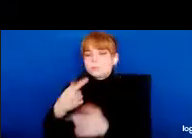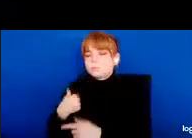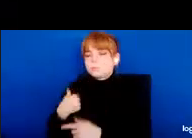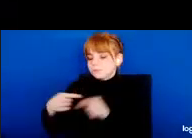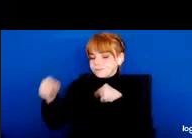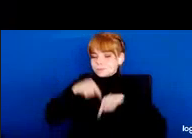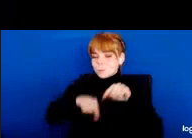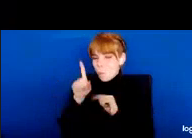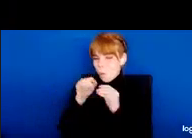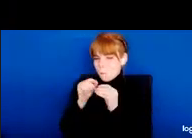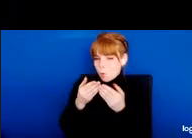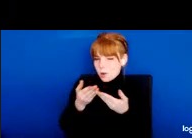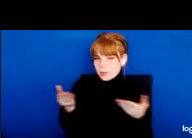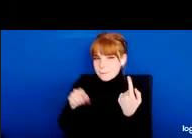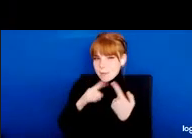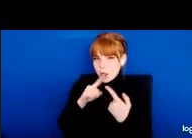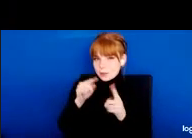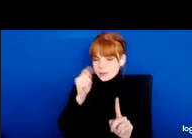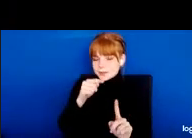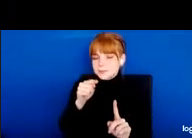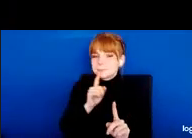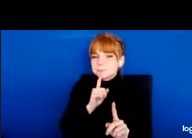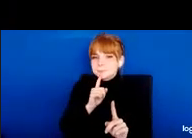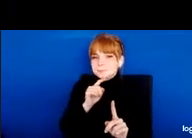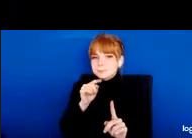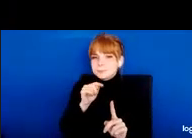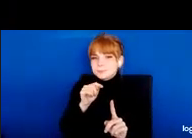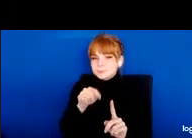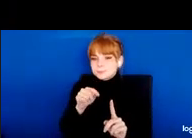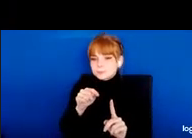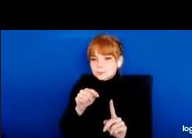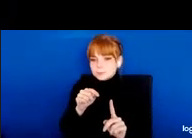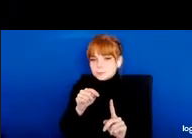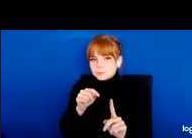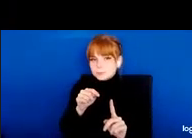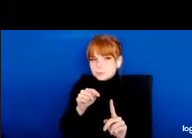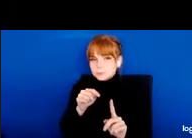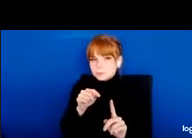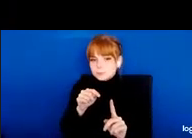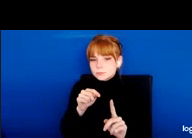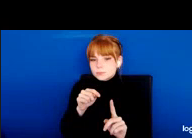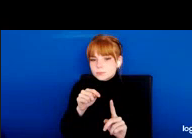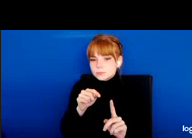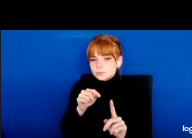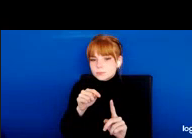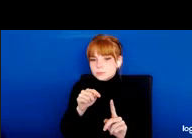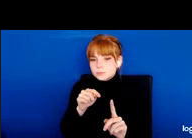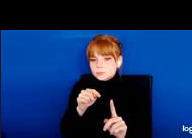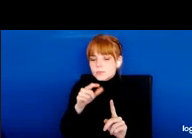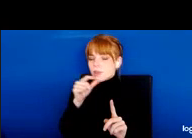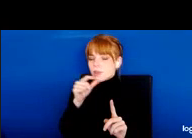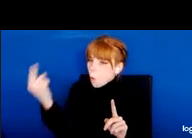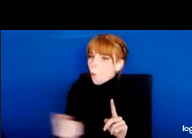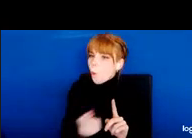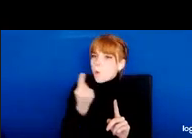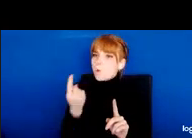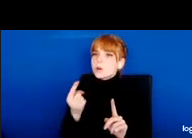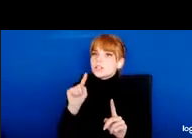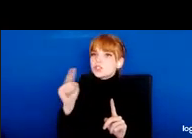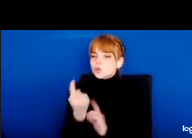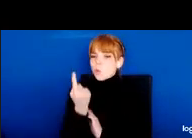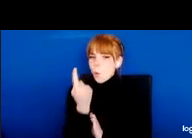graphical objects, and that is we talked about this requirement is for not just always one color requirement. It's not just